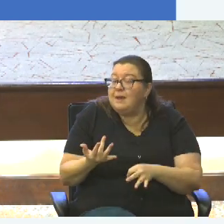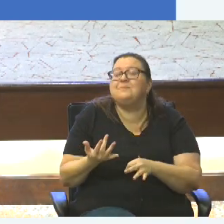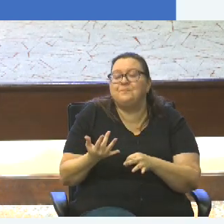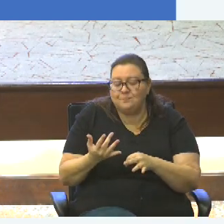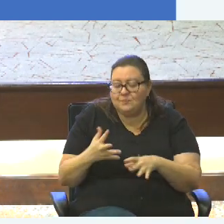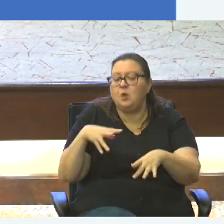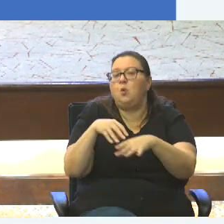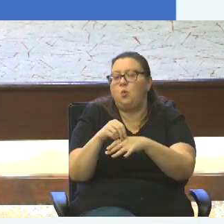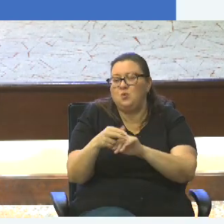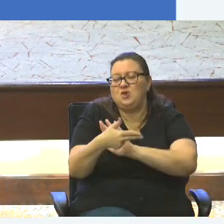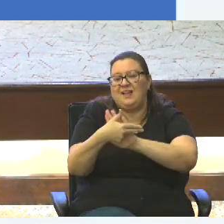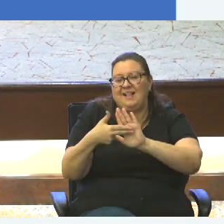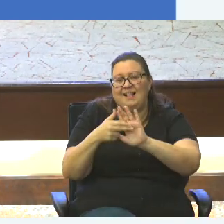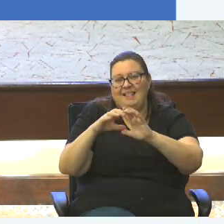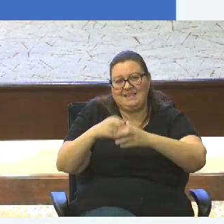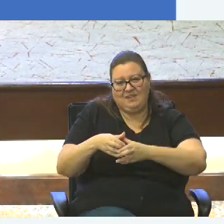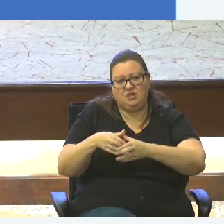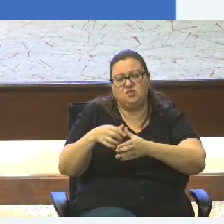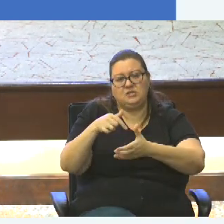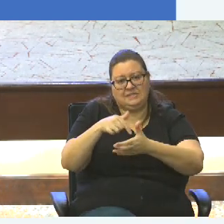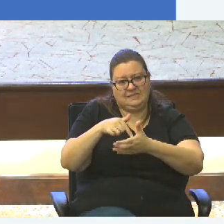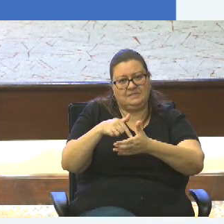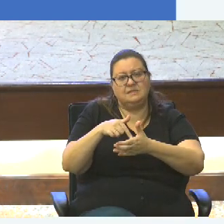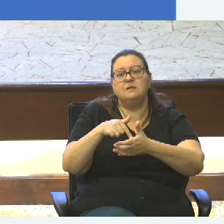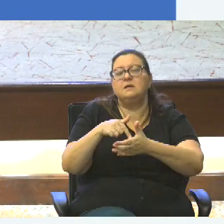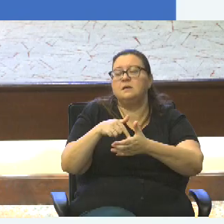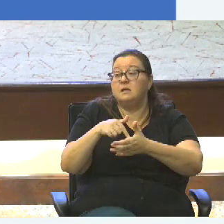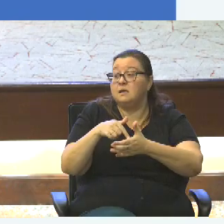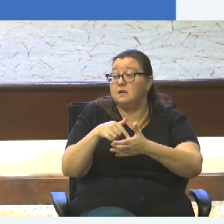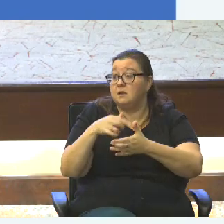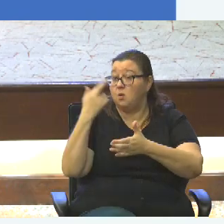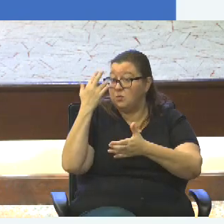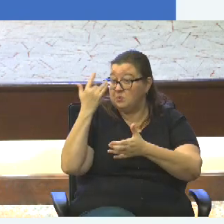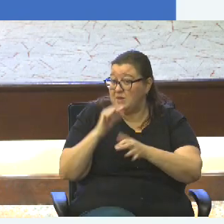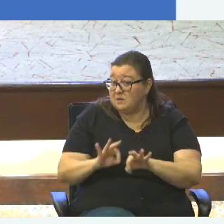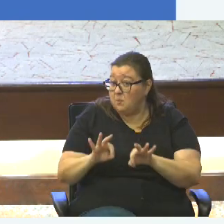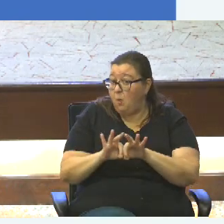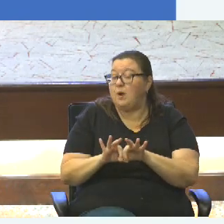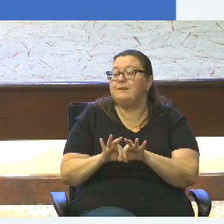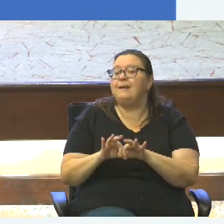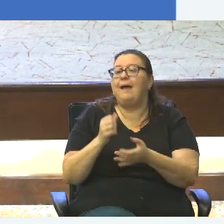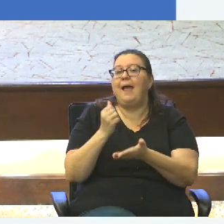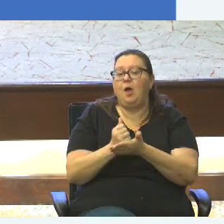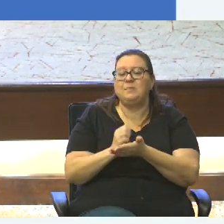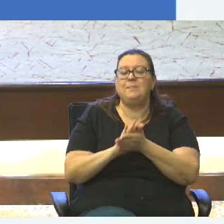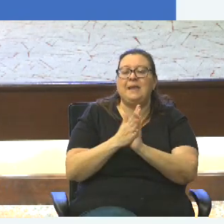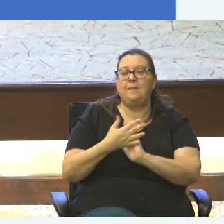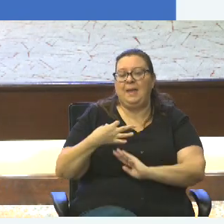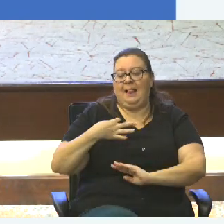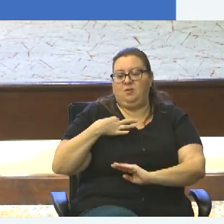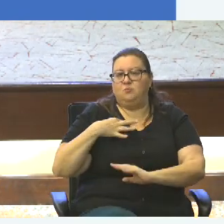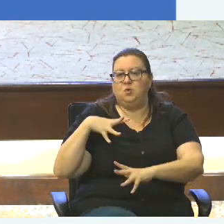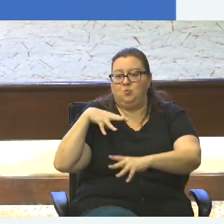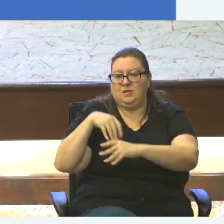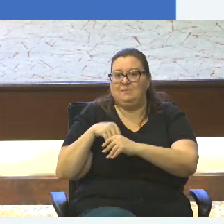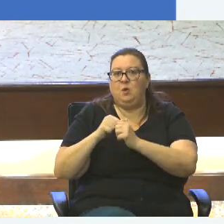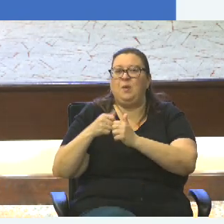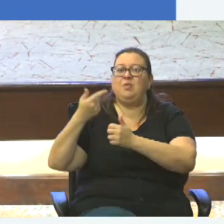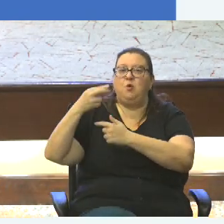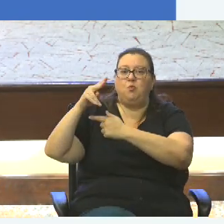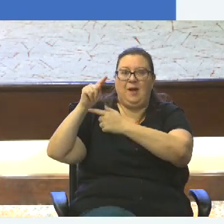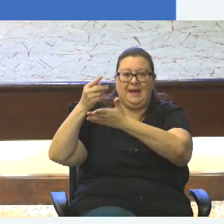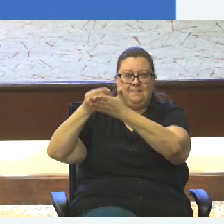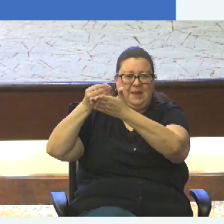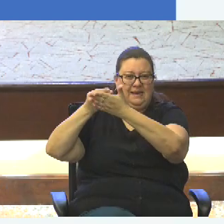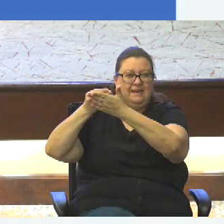these classifications, and the inclusion in the NIPIAS is what creates the airport's eligibility to participate in federal grant